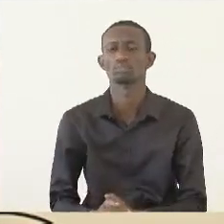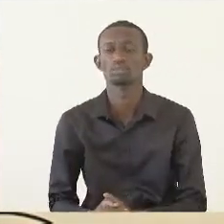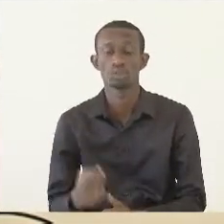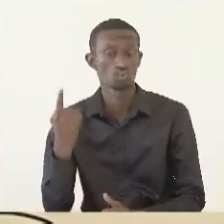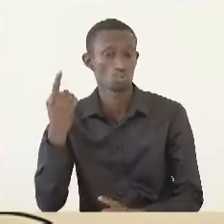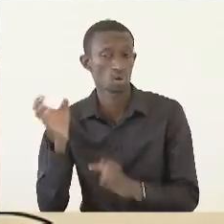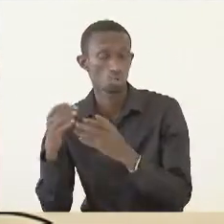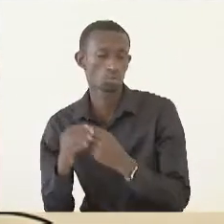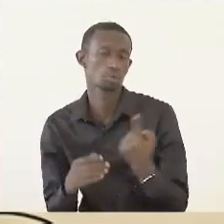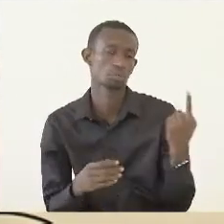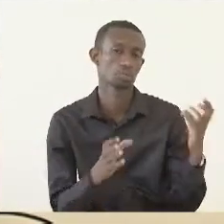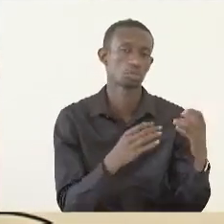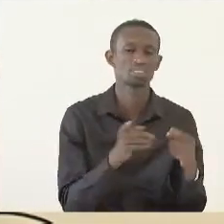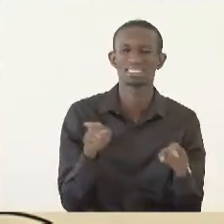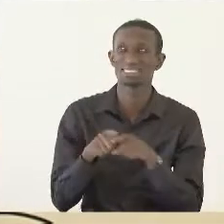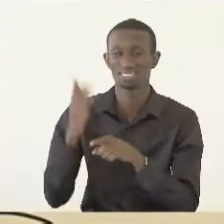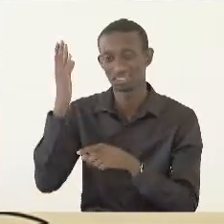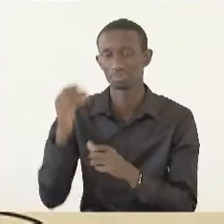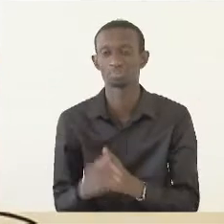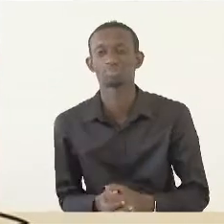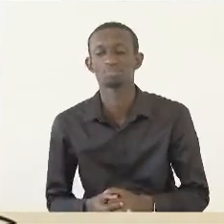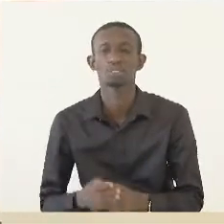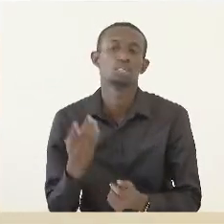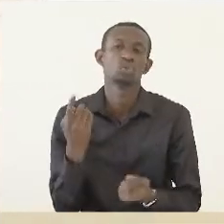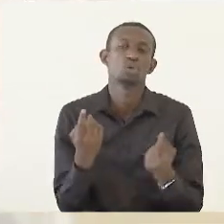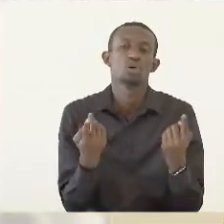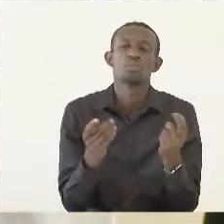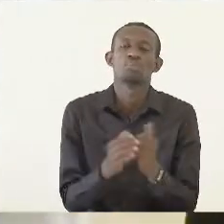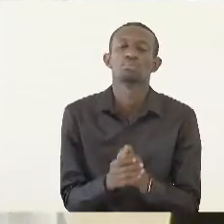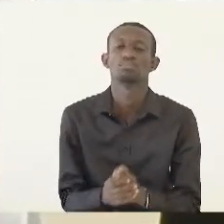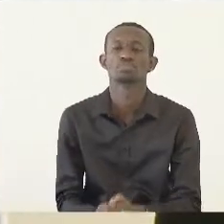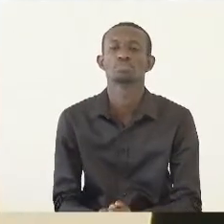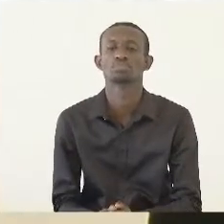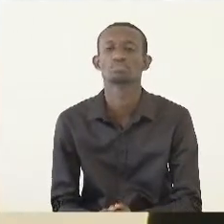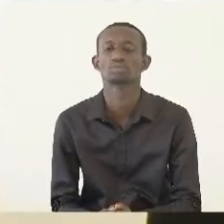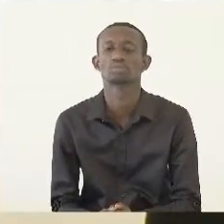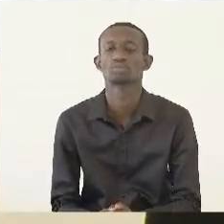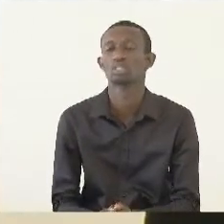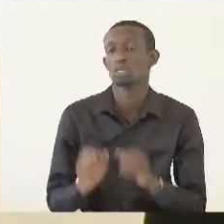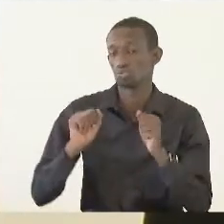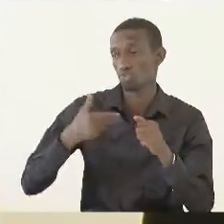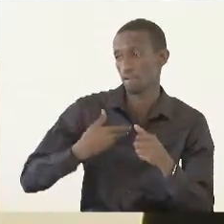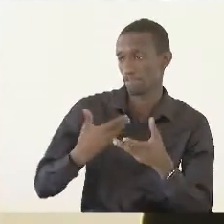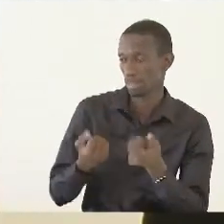So this is the same as this one. So with those are some others. So we may be having